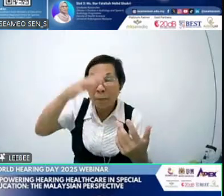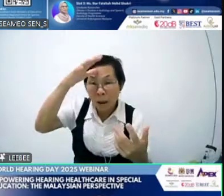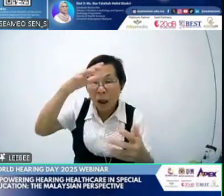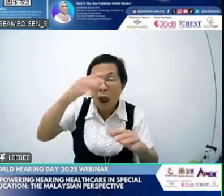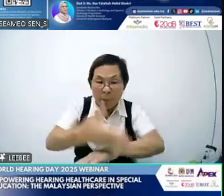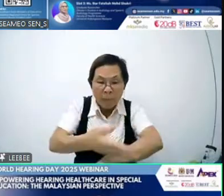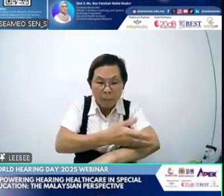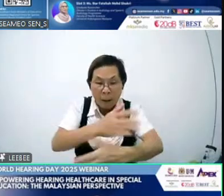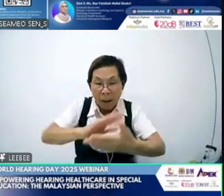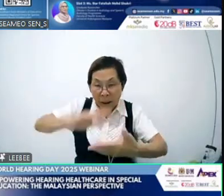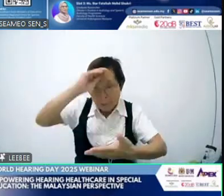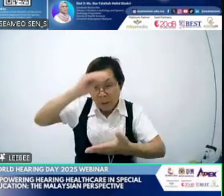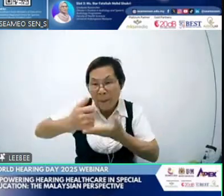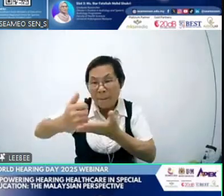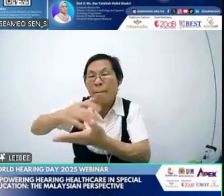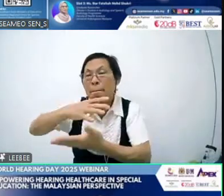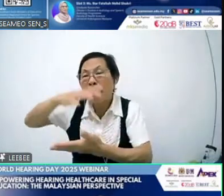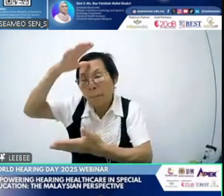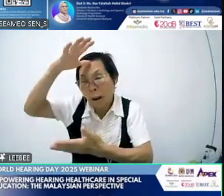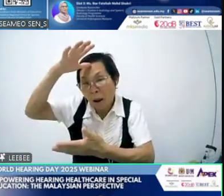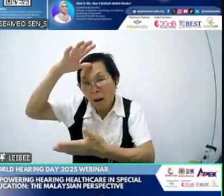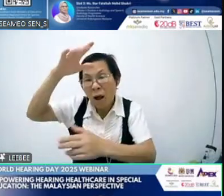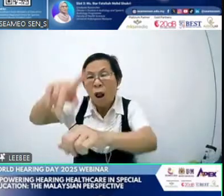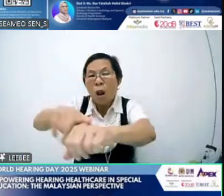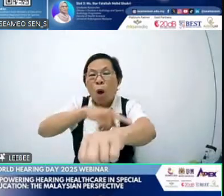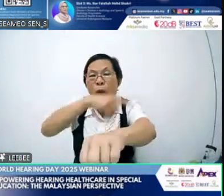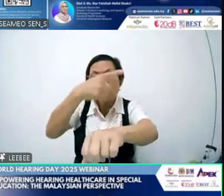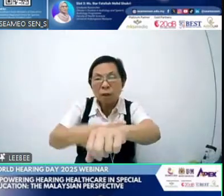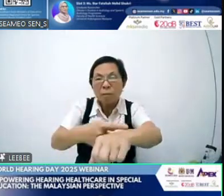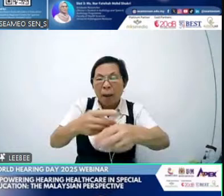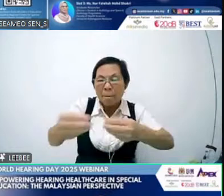learning, helping parents develop long-term management skills.